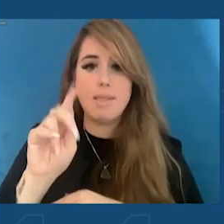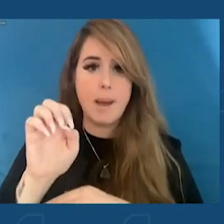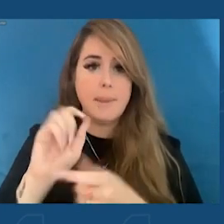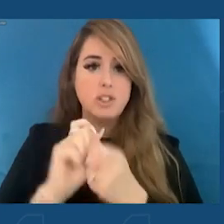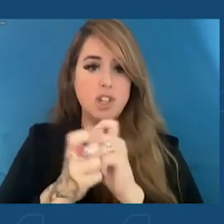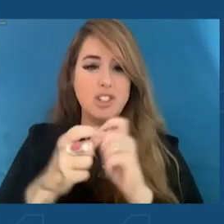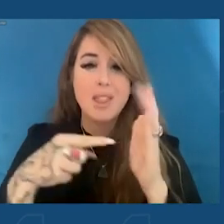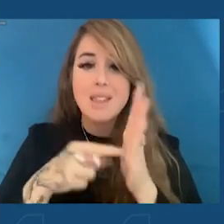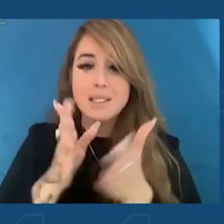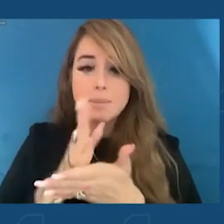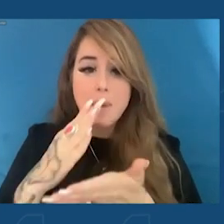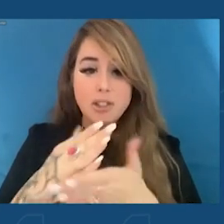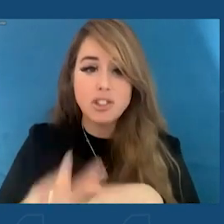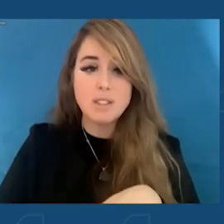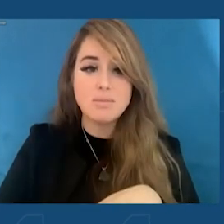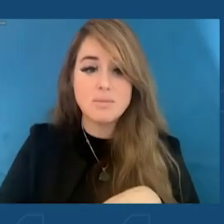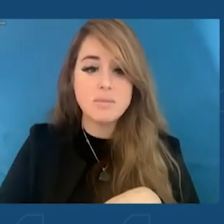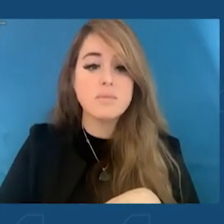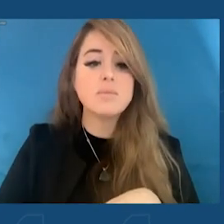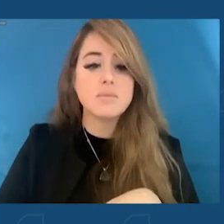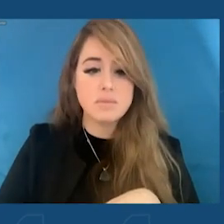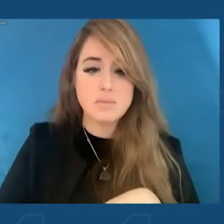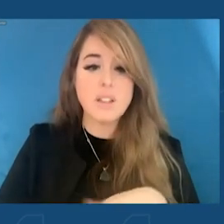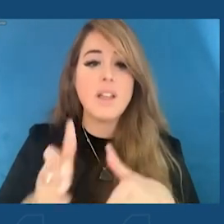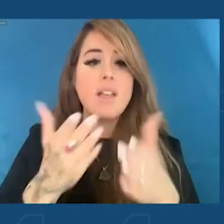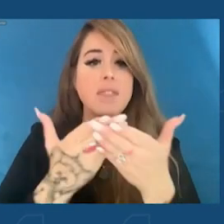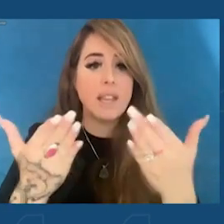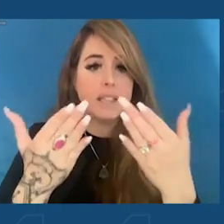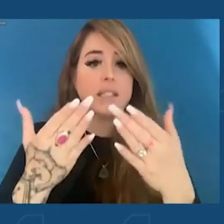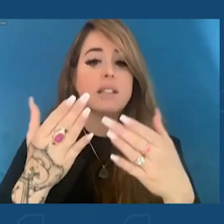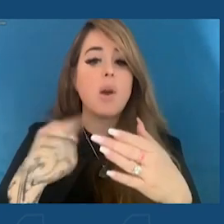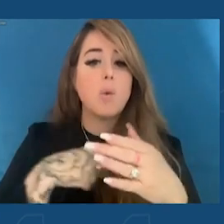budget, there are things in the budget, cap and invest,